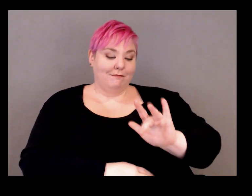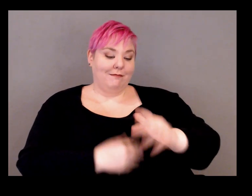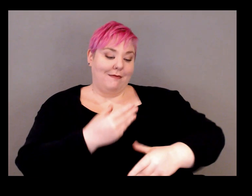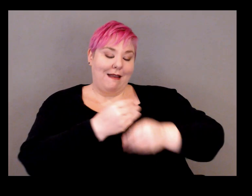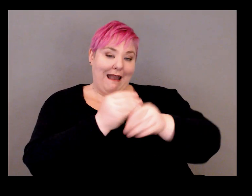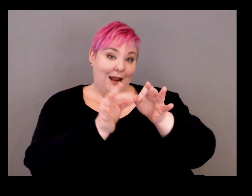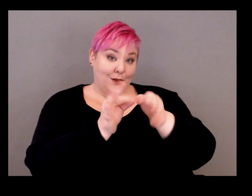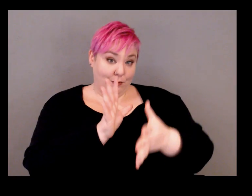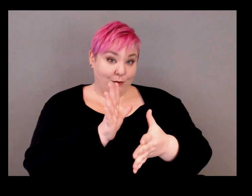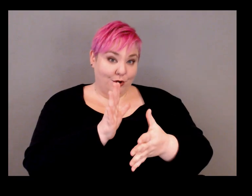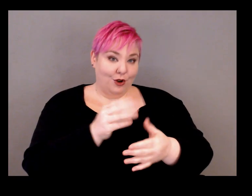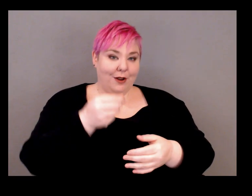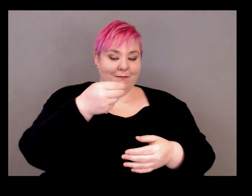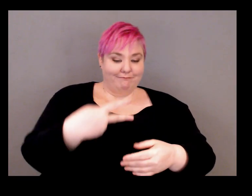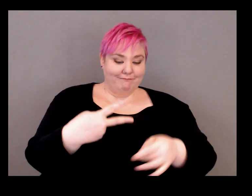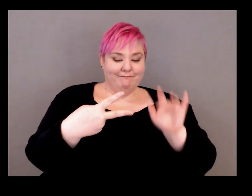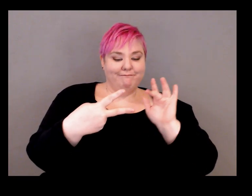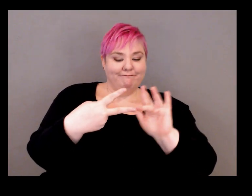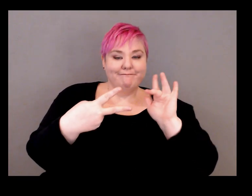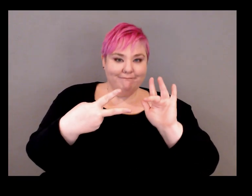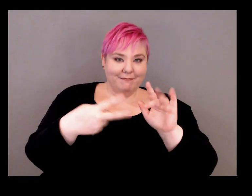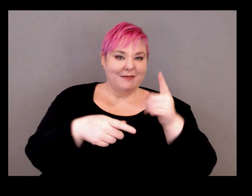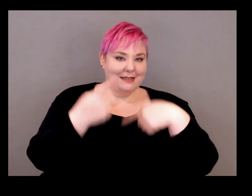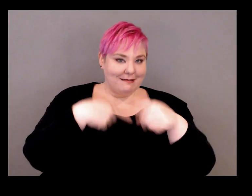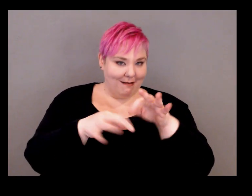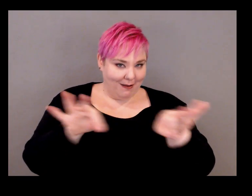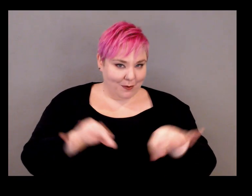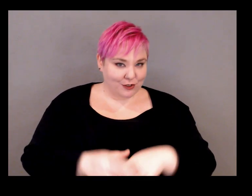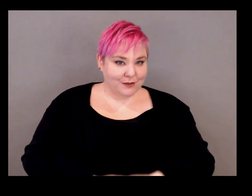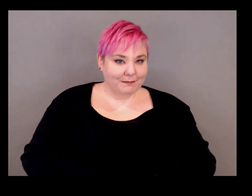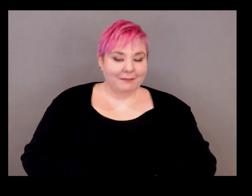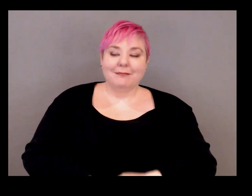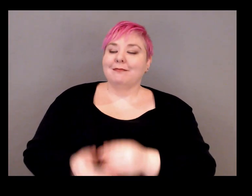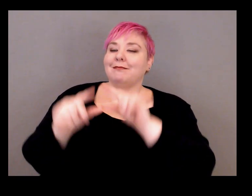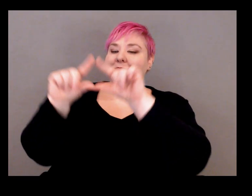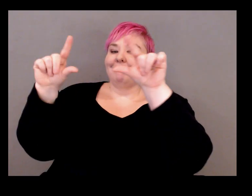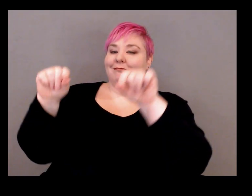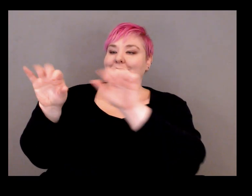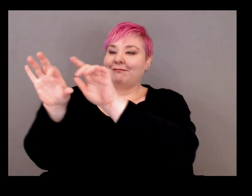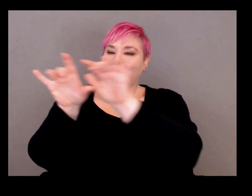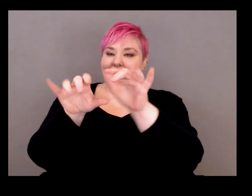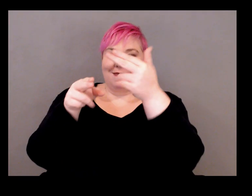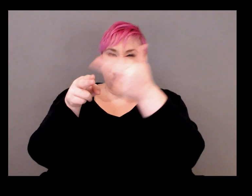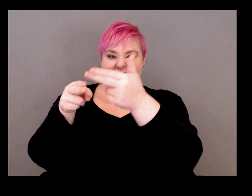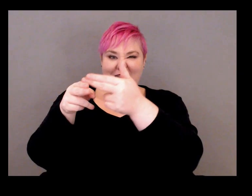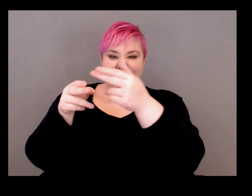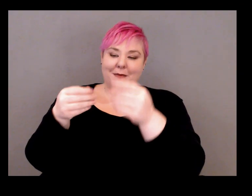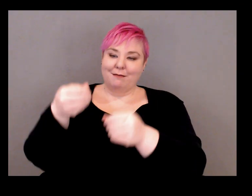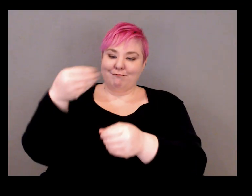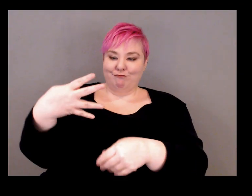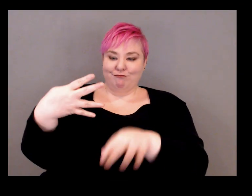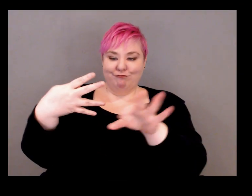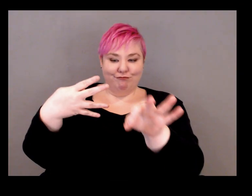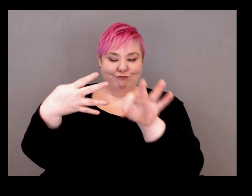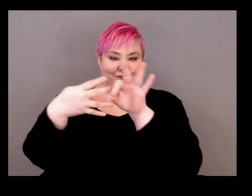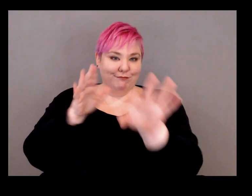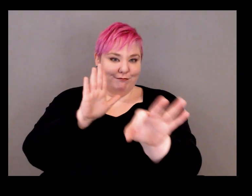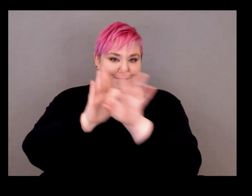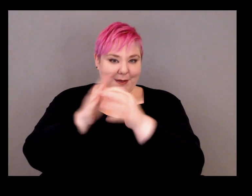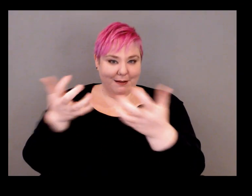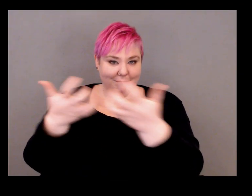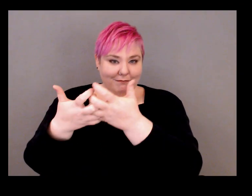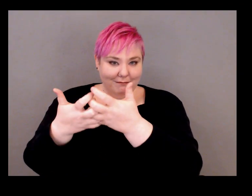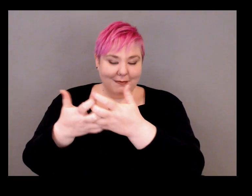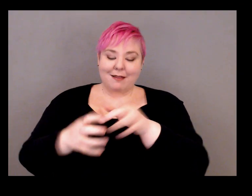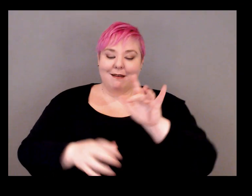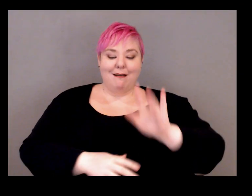click Add Interpreter again, and this time select Sign Language. Type the interpreter's name and choose their profile just as before. Then